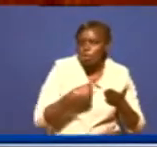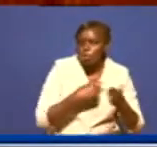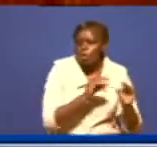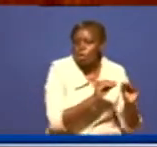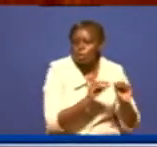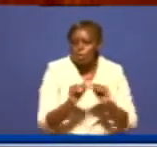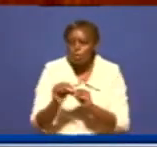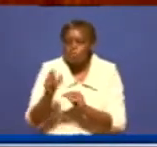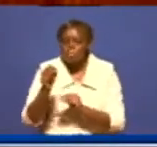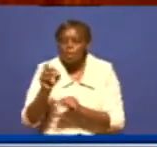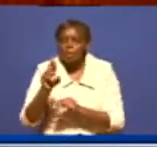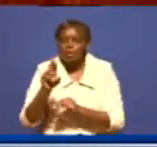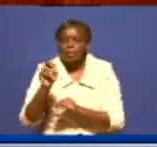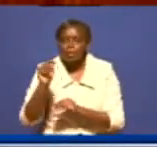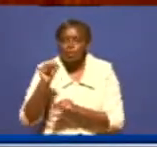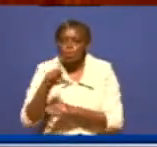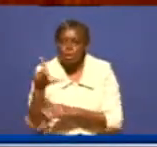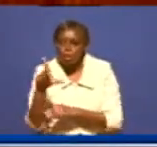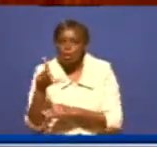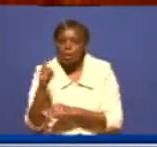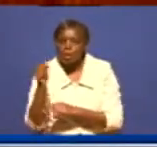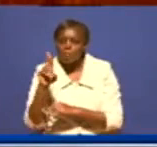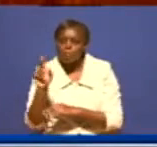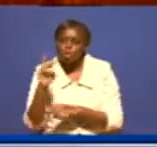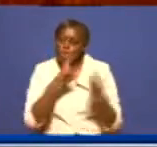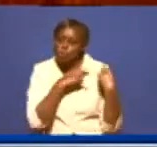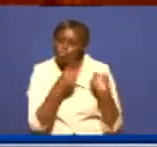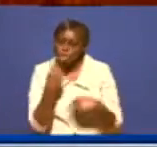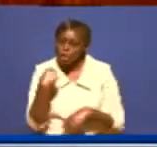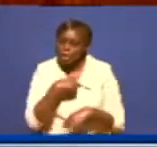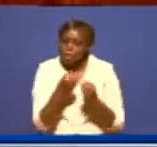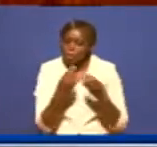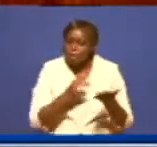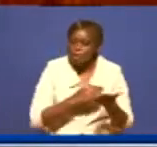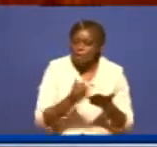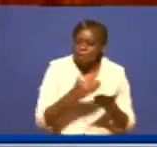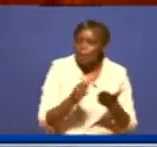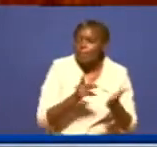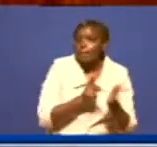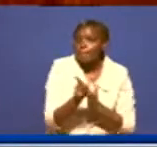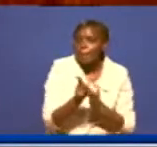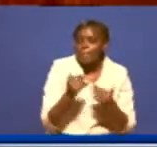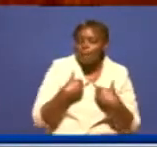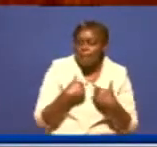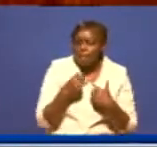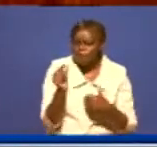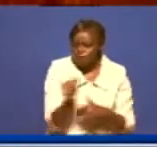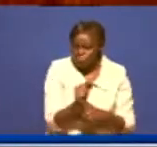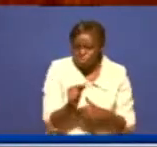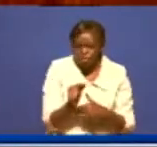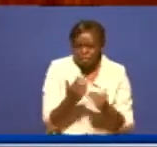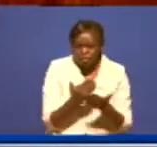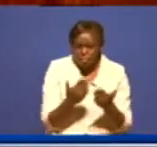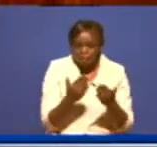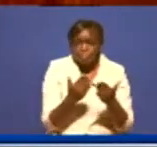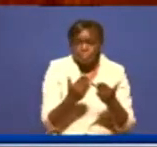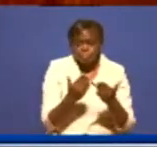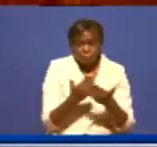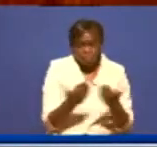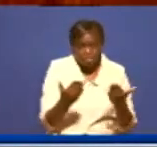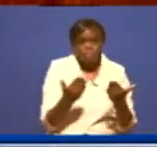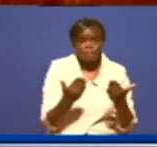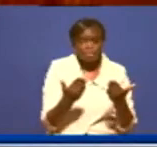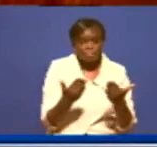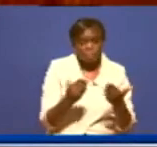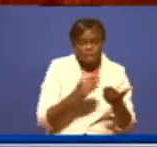for the tribunal to tell us? That is actually saying that we have such a big shortage of properties that a tenant can be able to rent